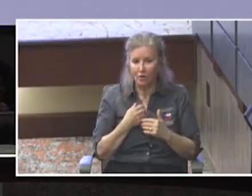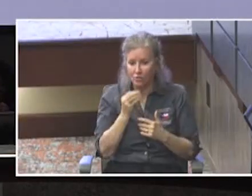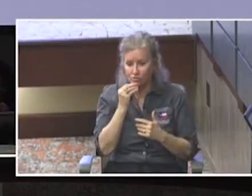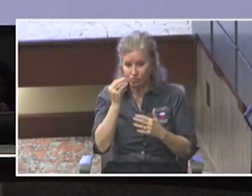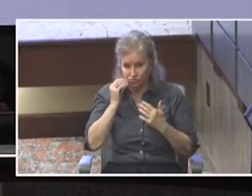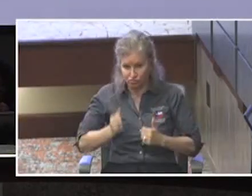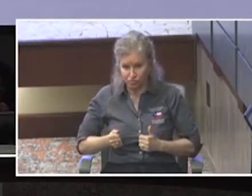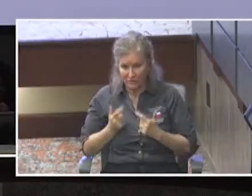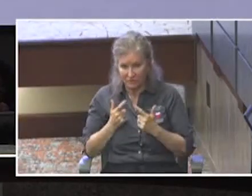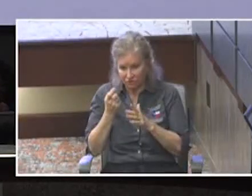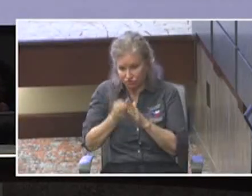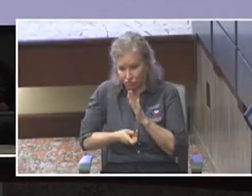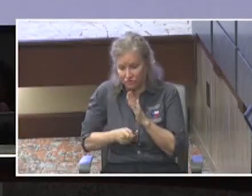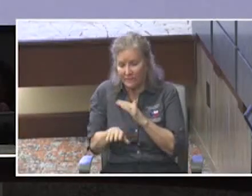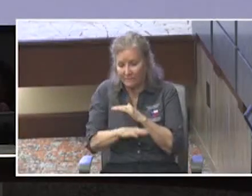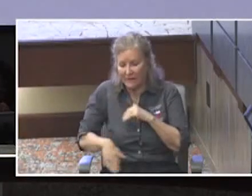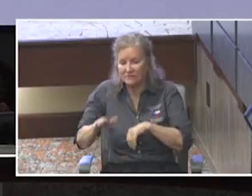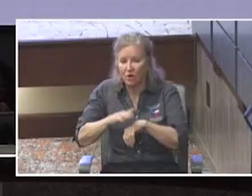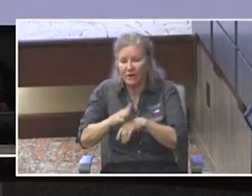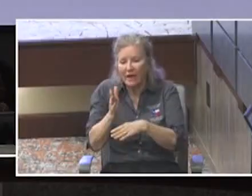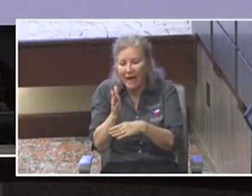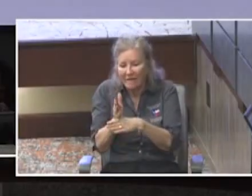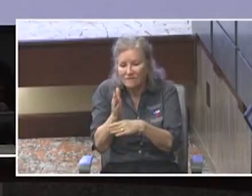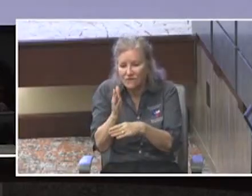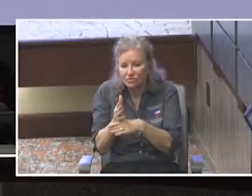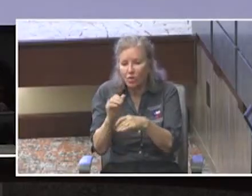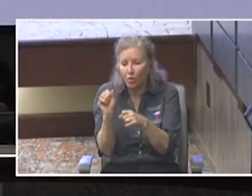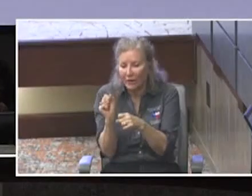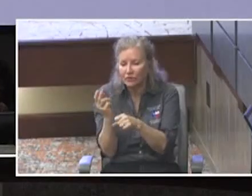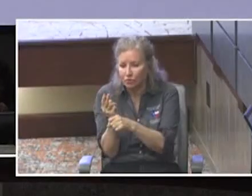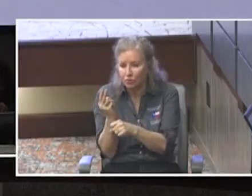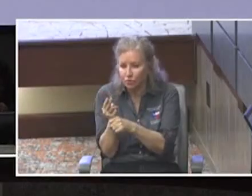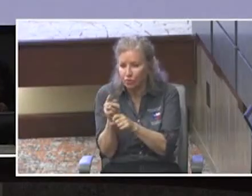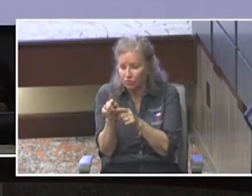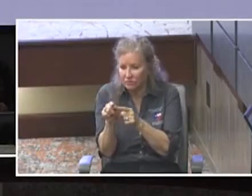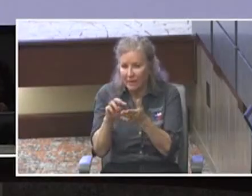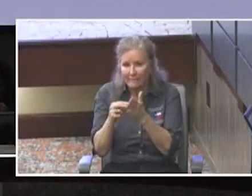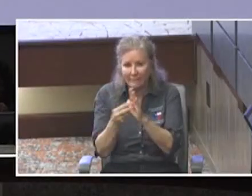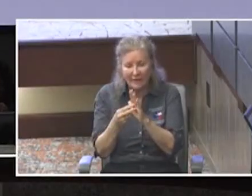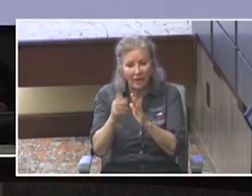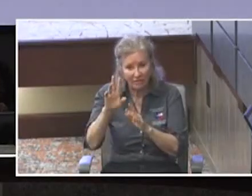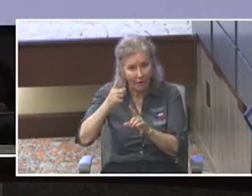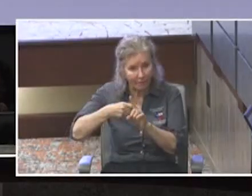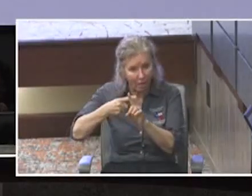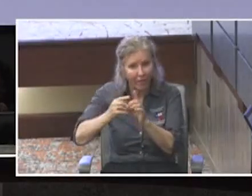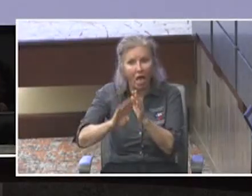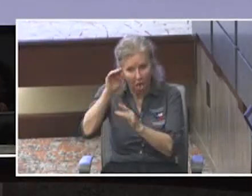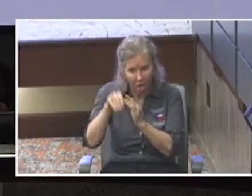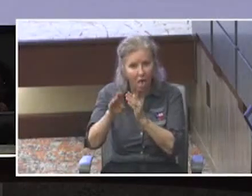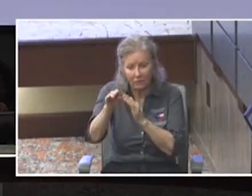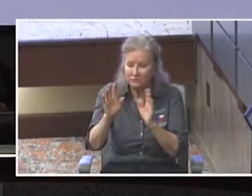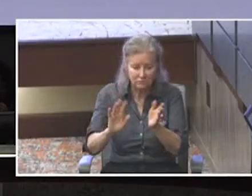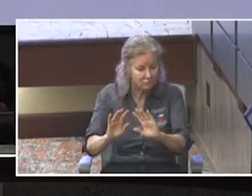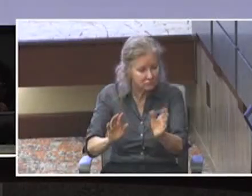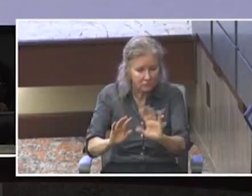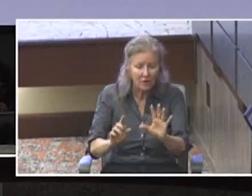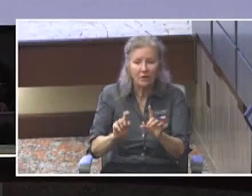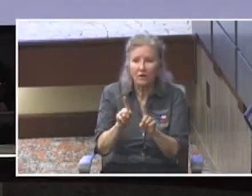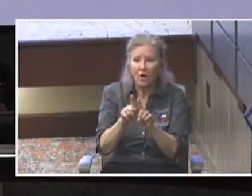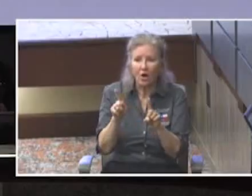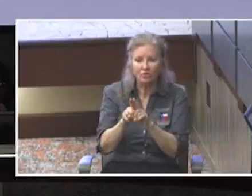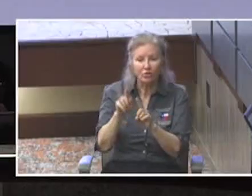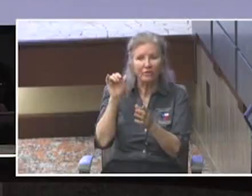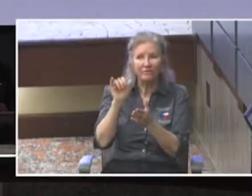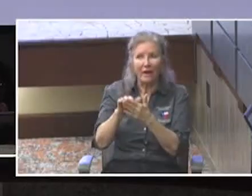are based on your average winter usage. And so that takes out some of that precipitation variable that you might